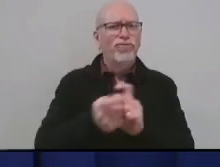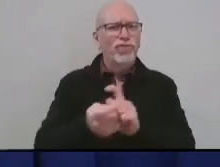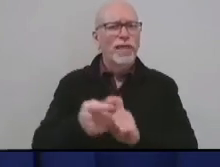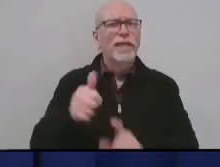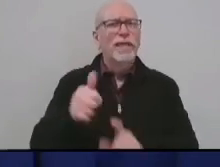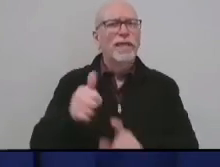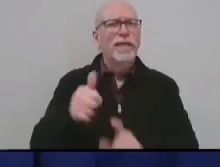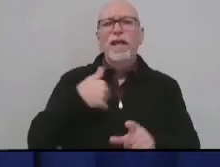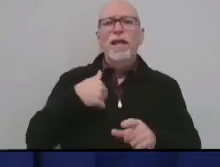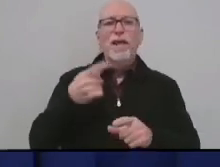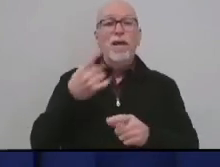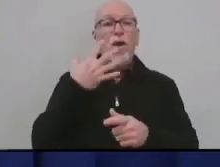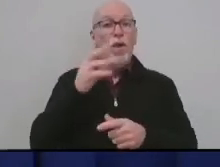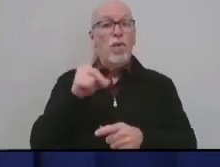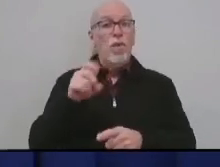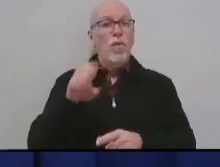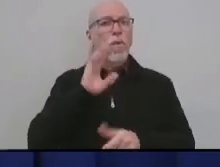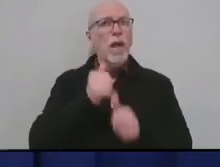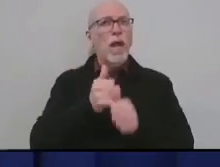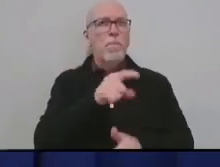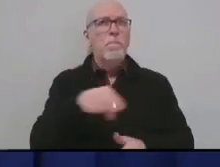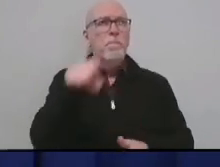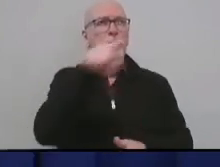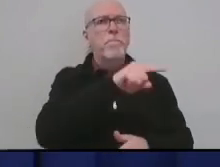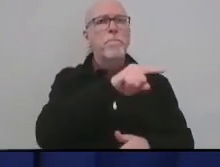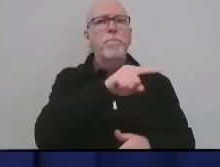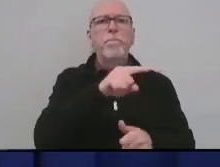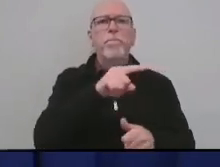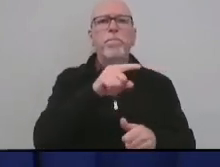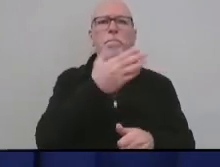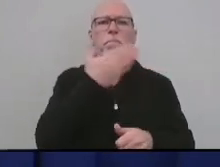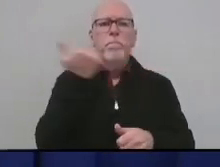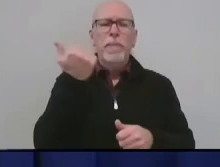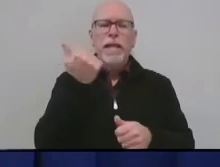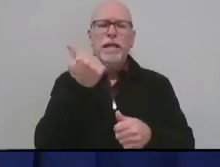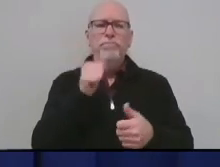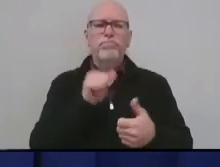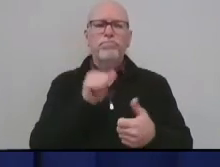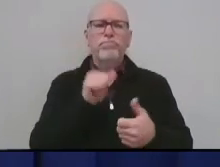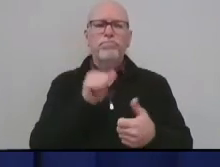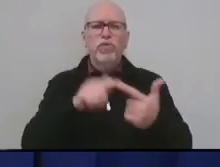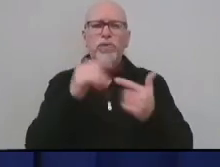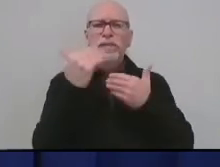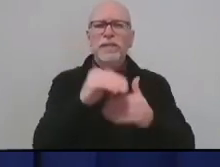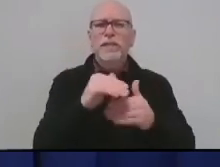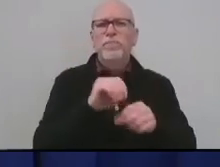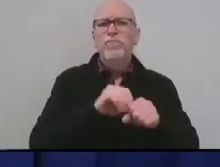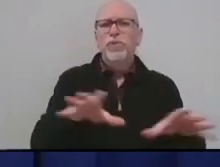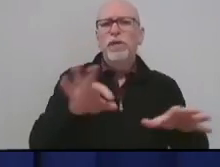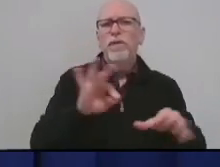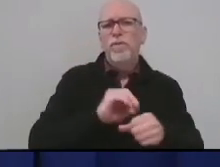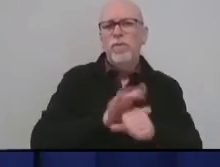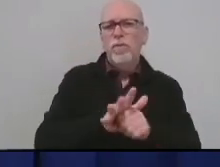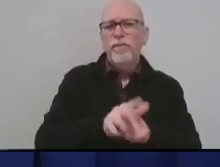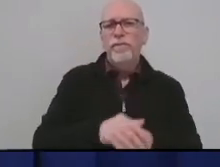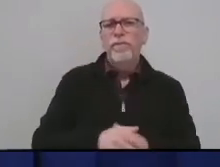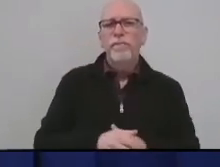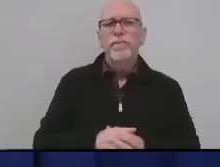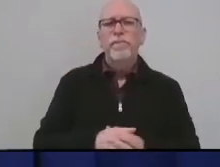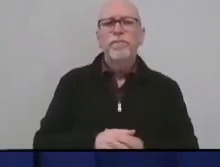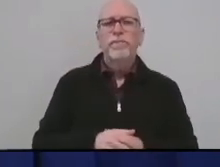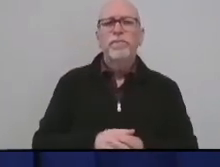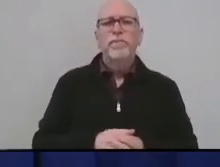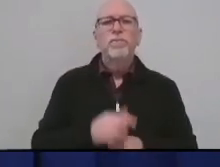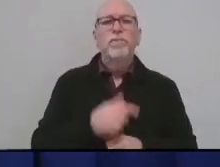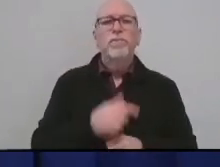helps communities take the measures best designed to limit the spread of COVID-19. We have received numerous calls